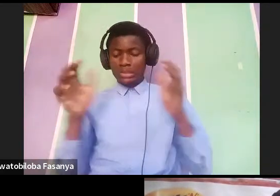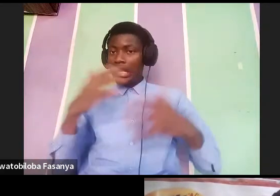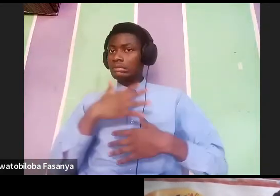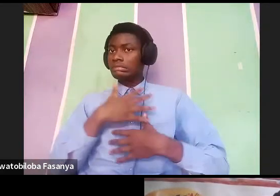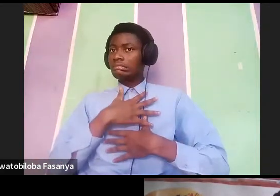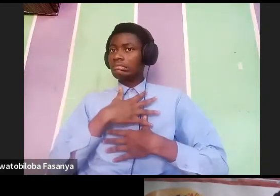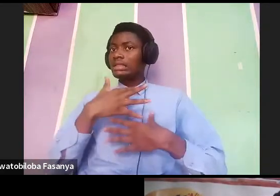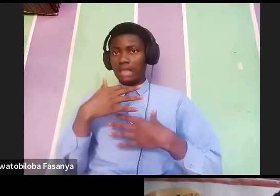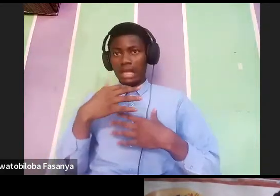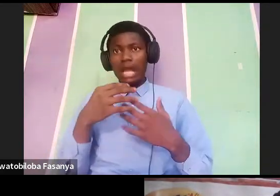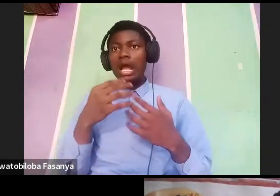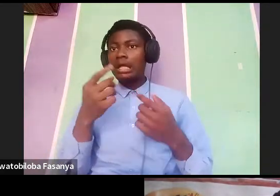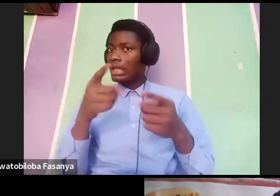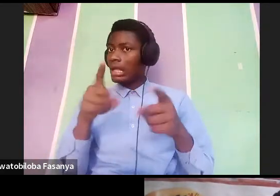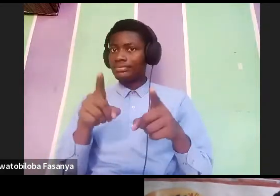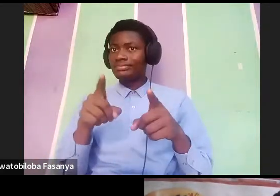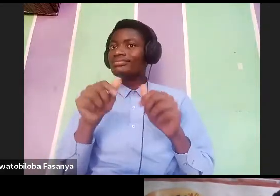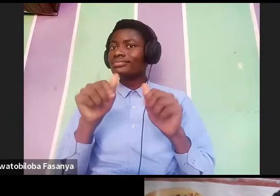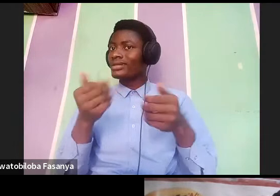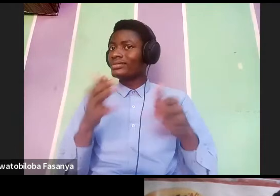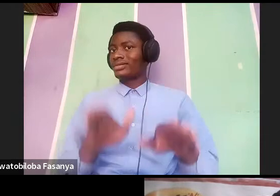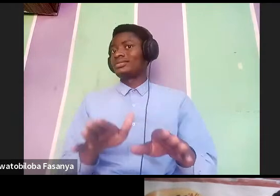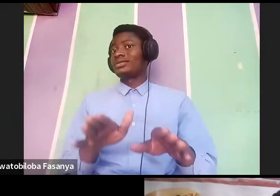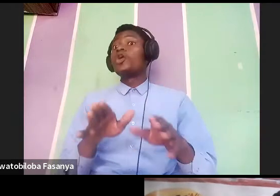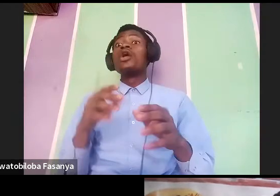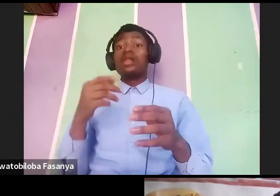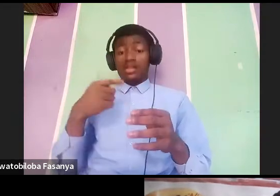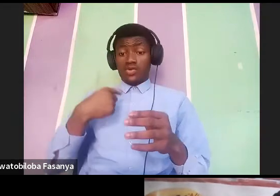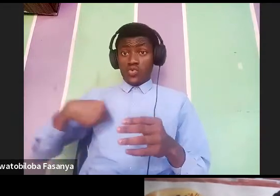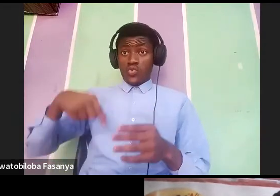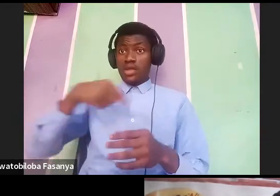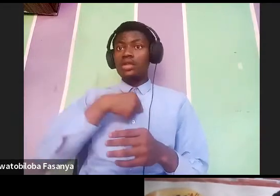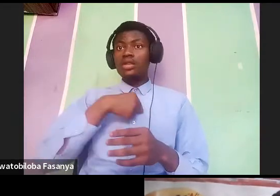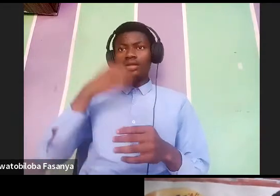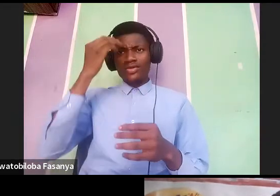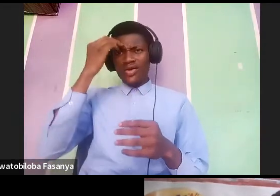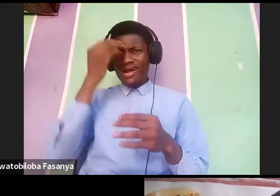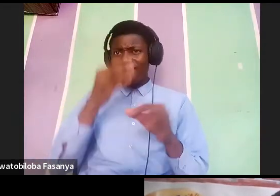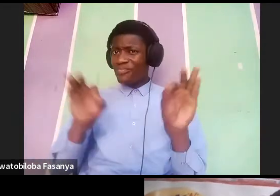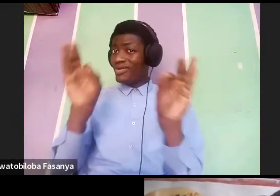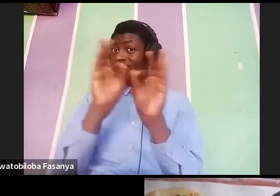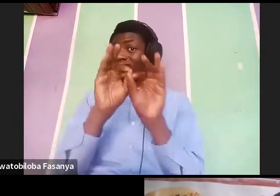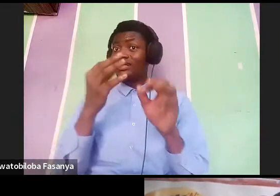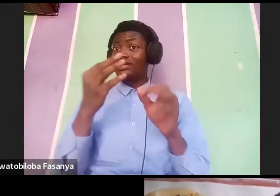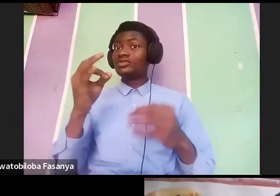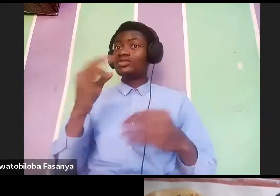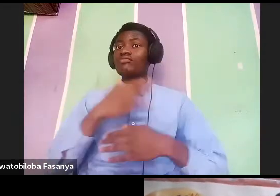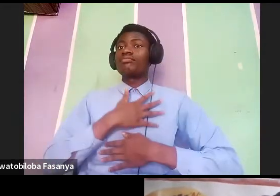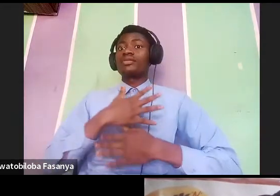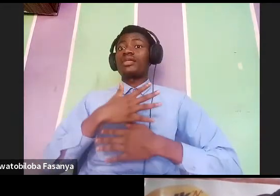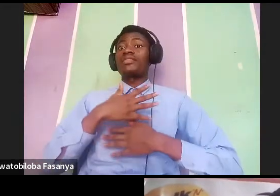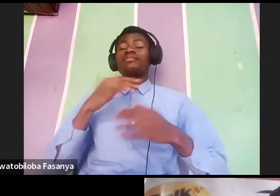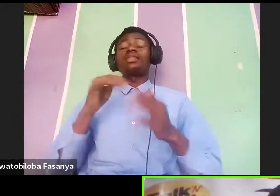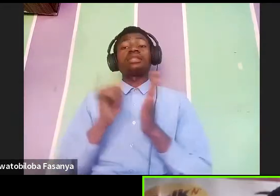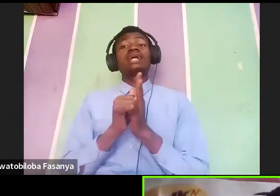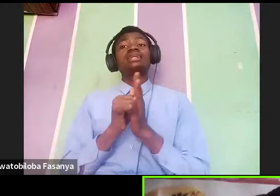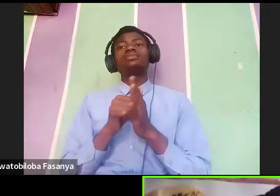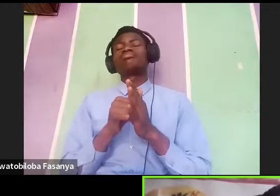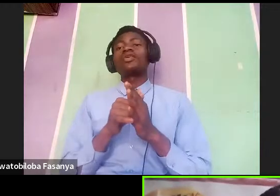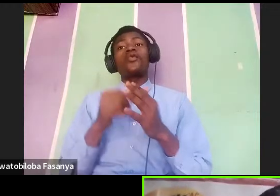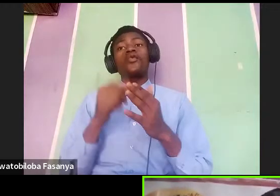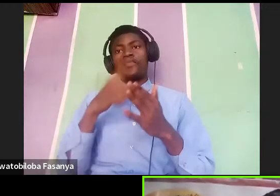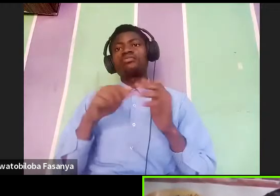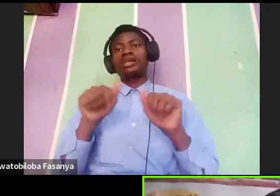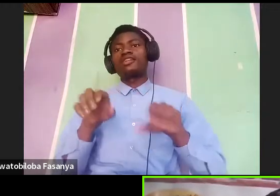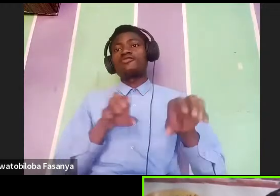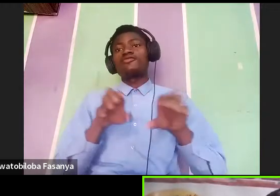impacts that losing breath can cause to the body. So I think that's just the safe thing to do at that level. Okay, thank you, Dr. Toby. This